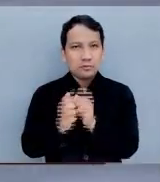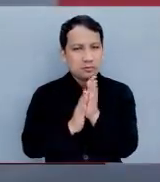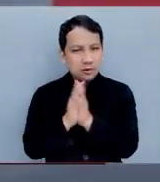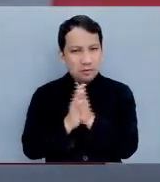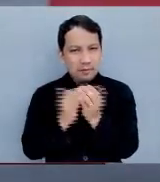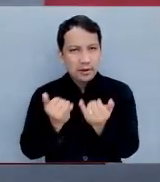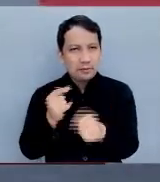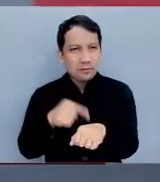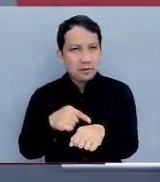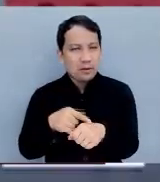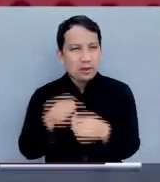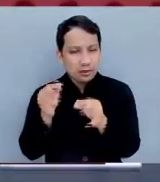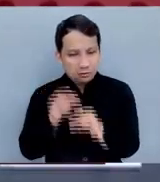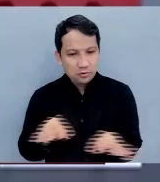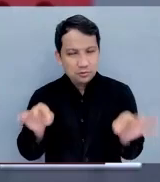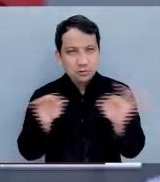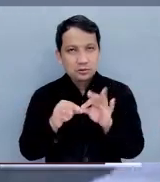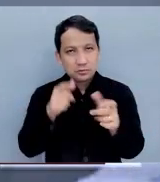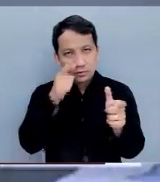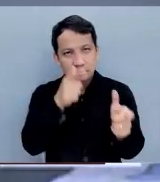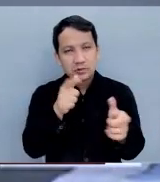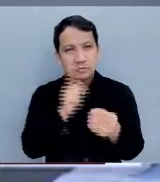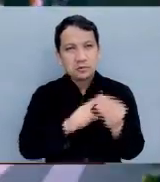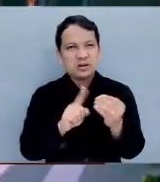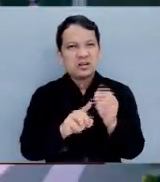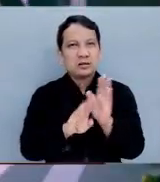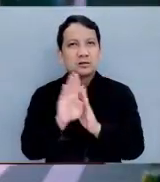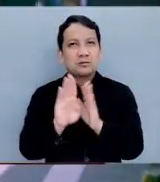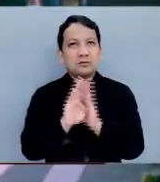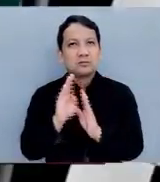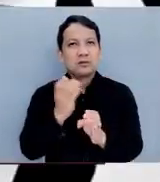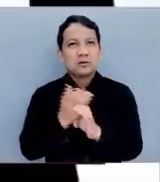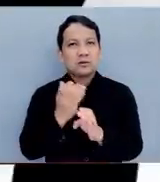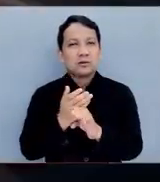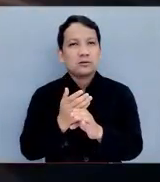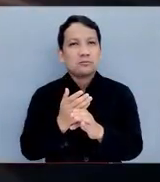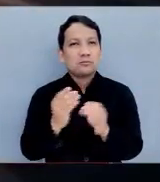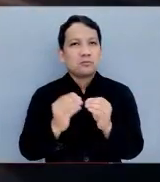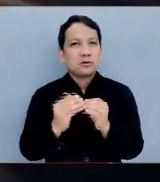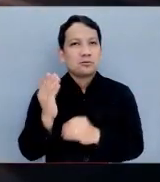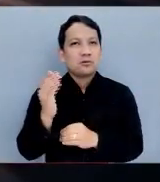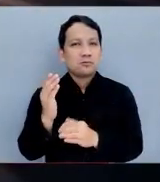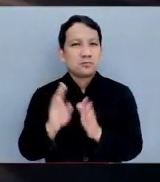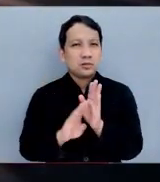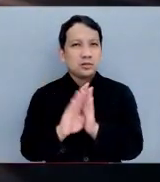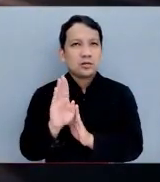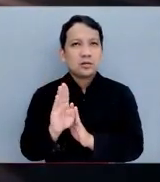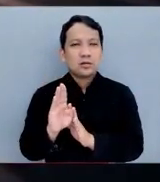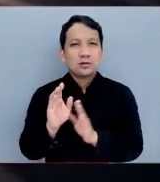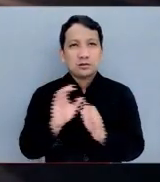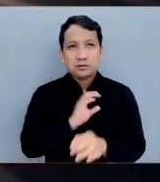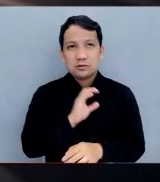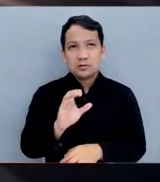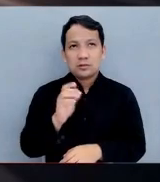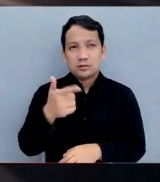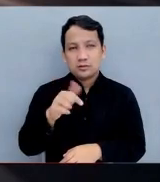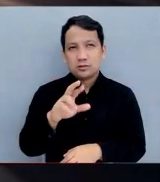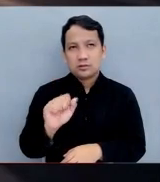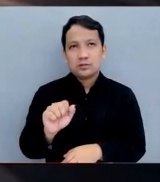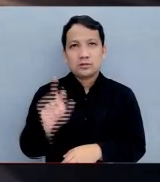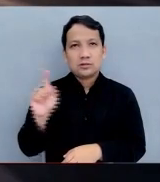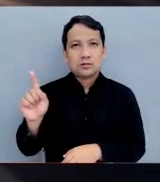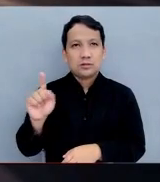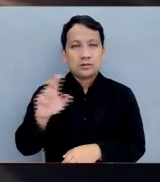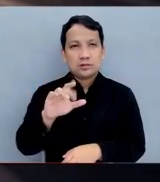times, and I look forward to developing the car even more. Champion sa GRGT Cup si